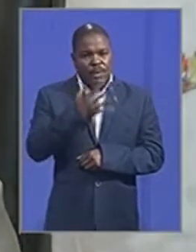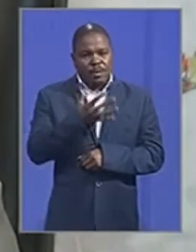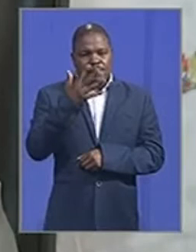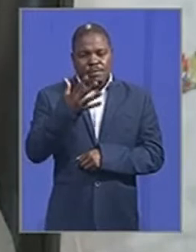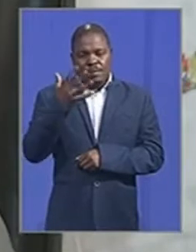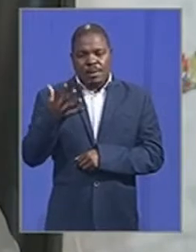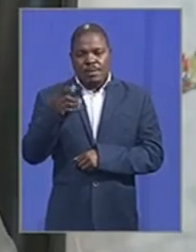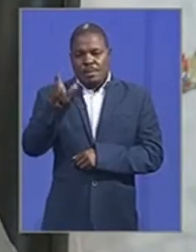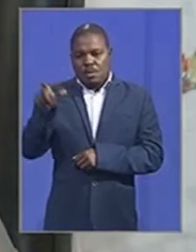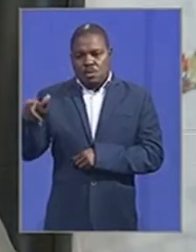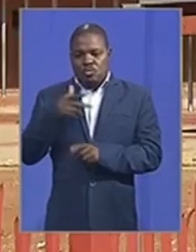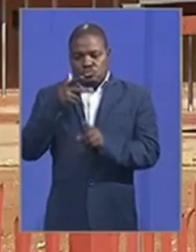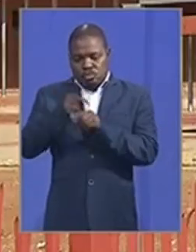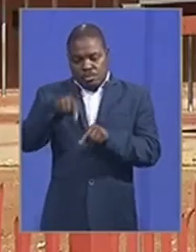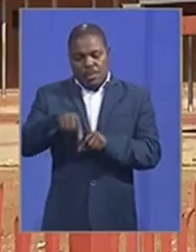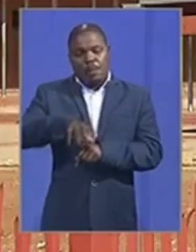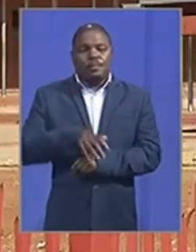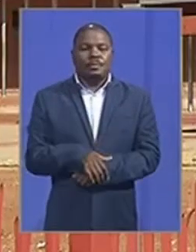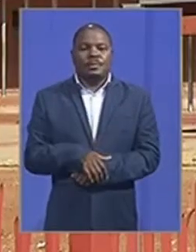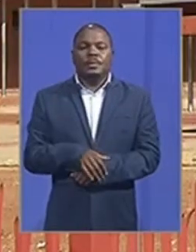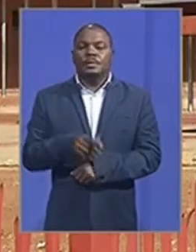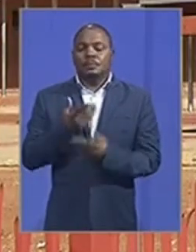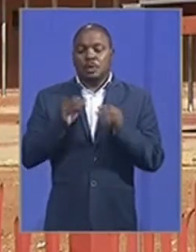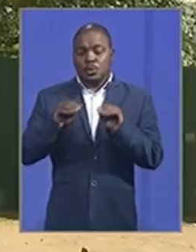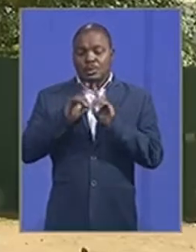25,555 people vaccinated in the province. Kgoro ya thuto e re